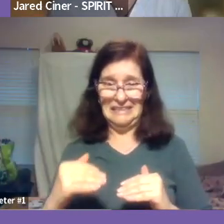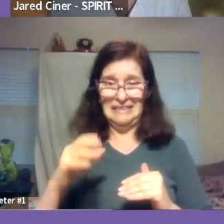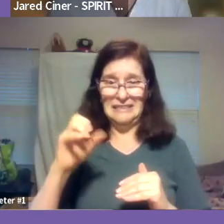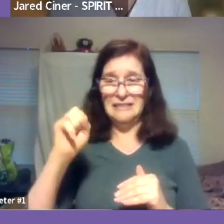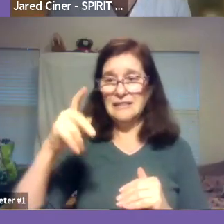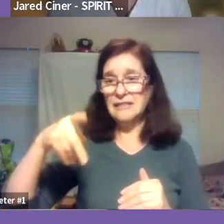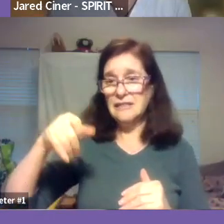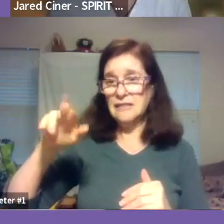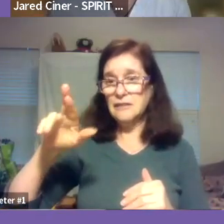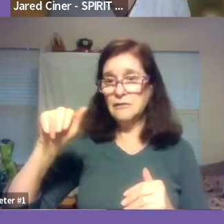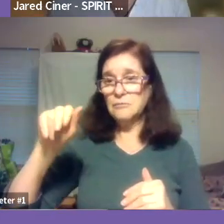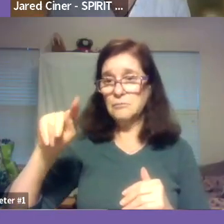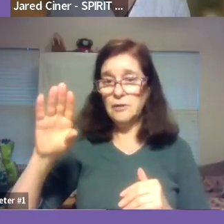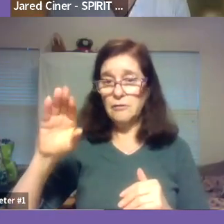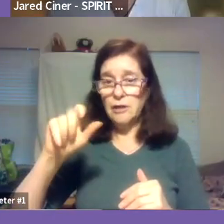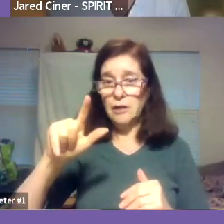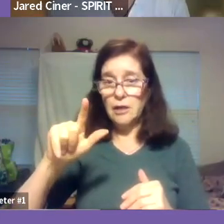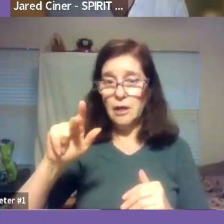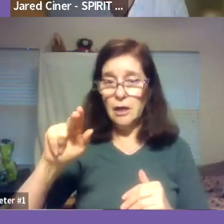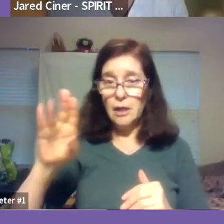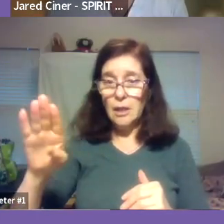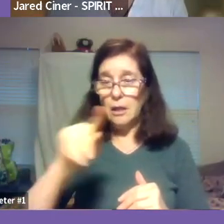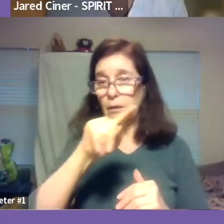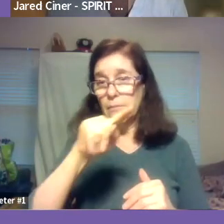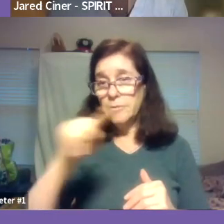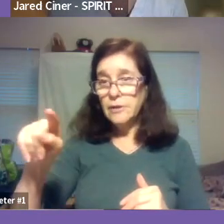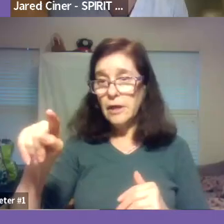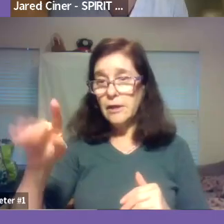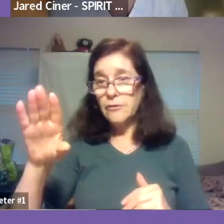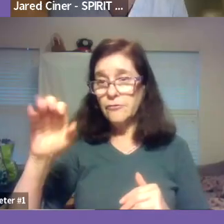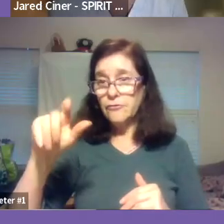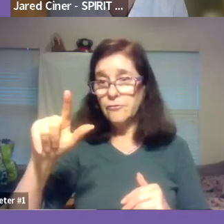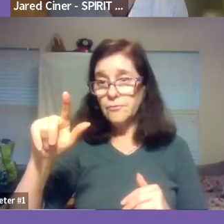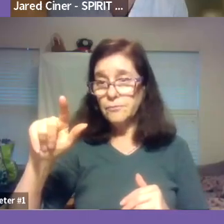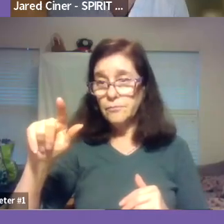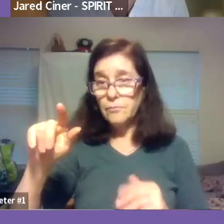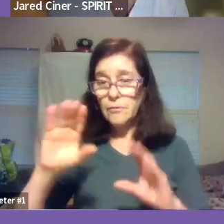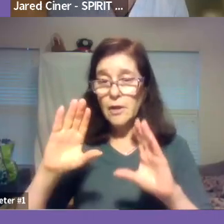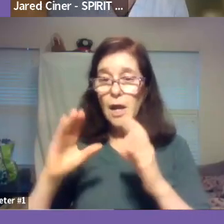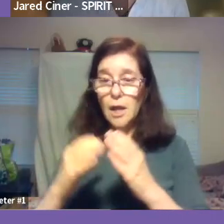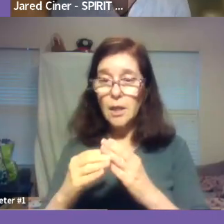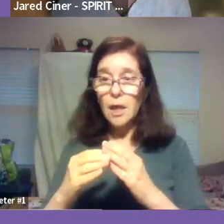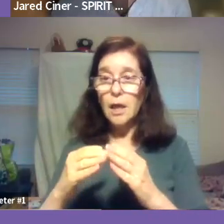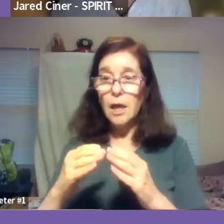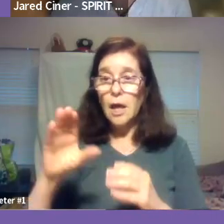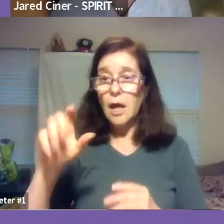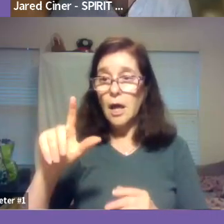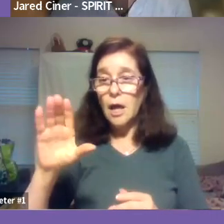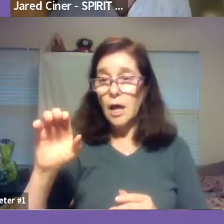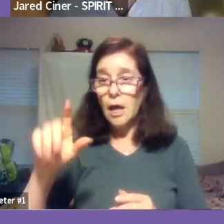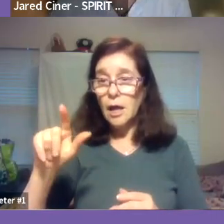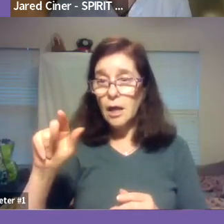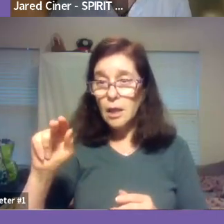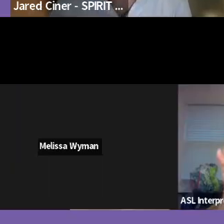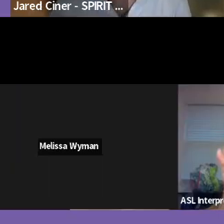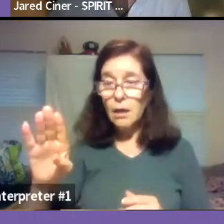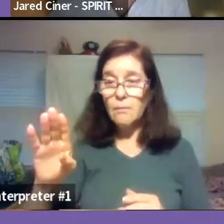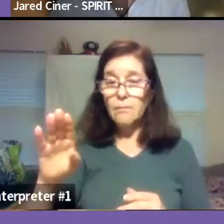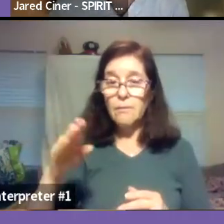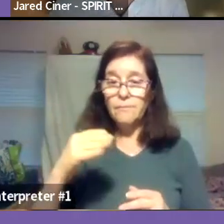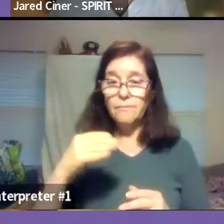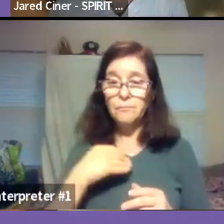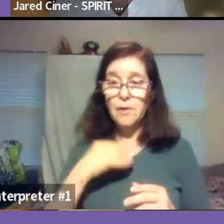spiritclub.com, or you can do spirit-club.com. They'll both take you to the same place. and we would love to learn more. I will, of course, put